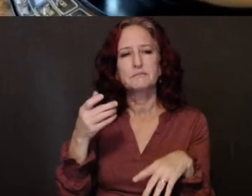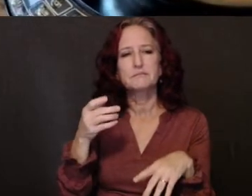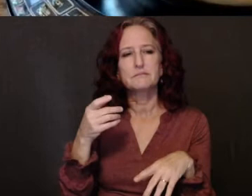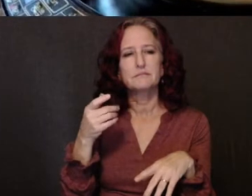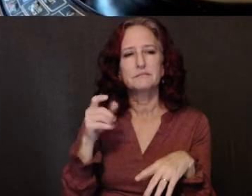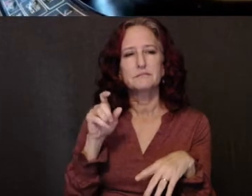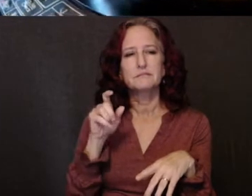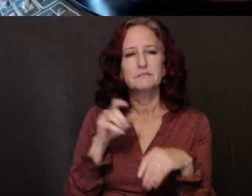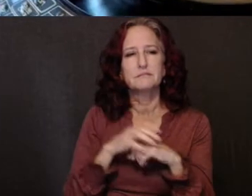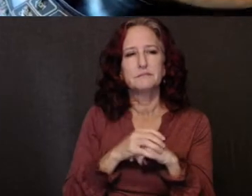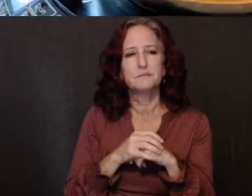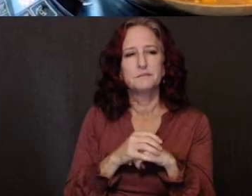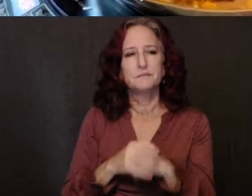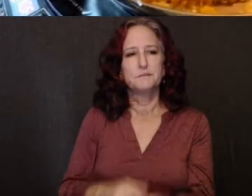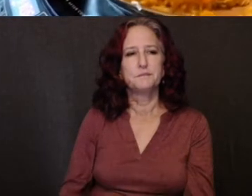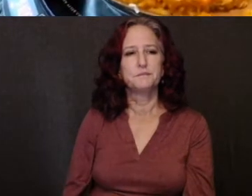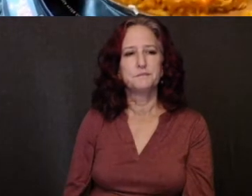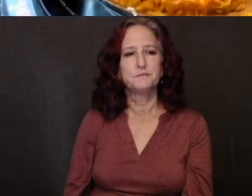Yeah.